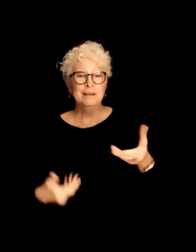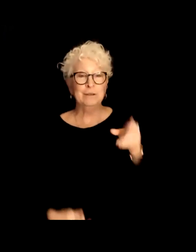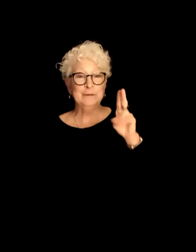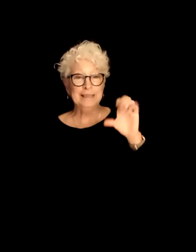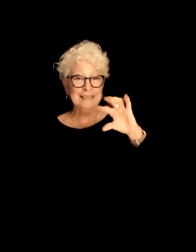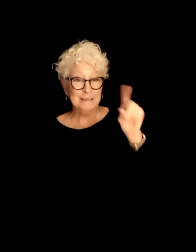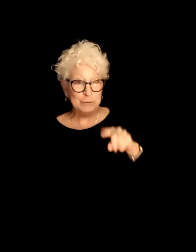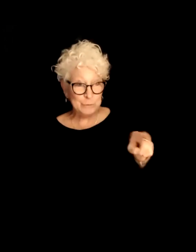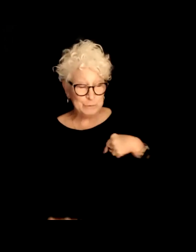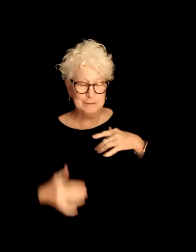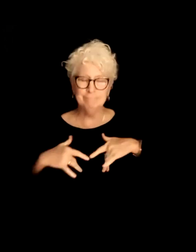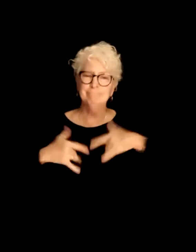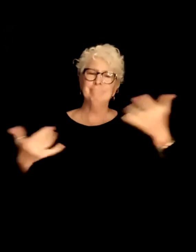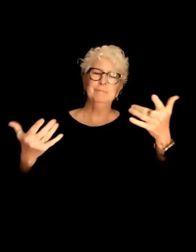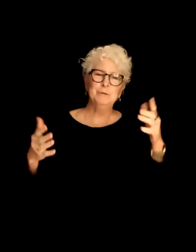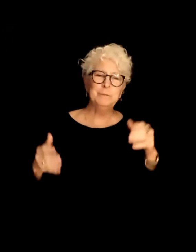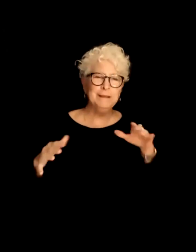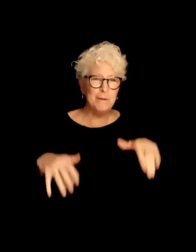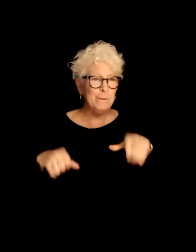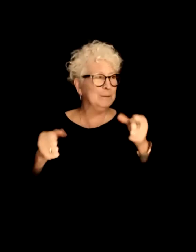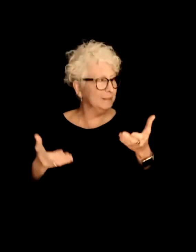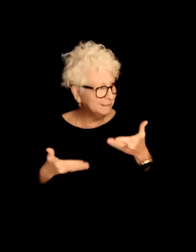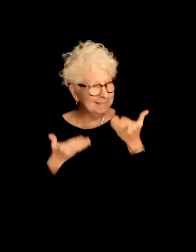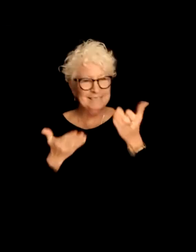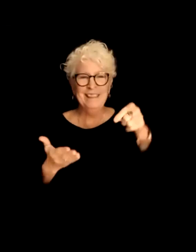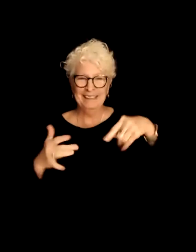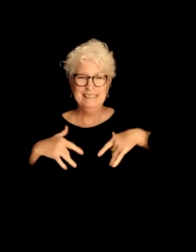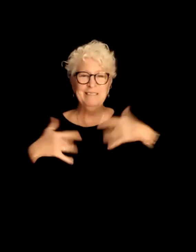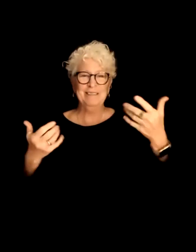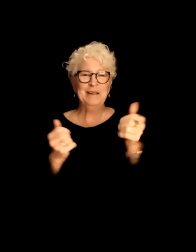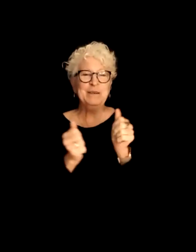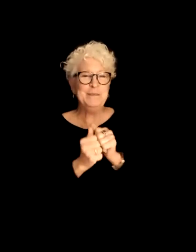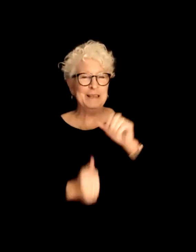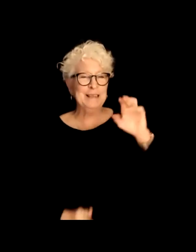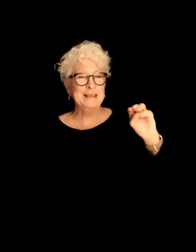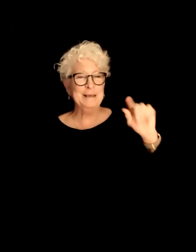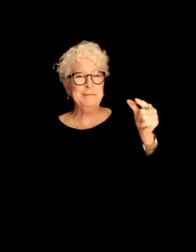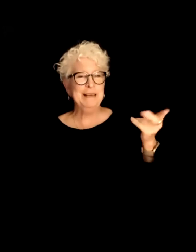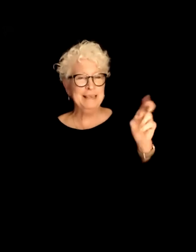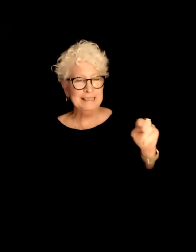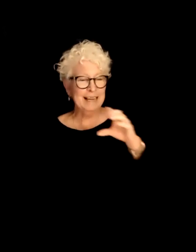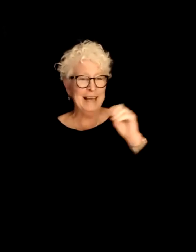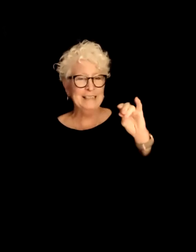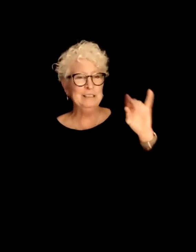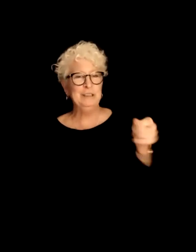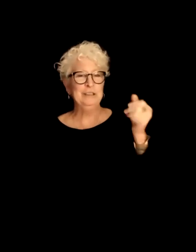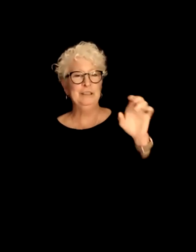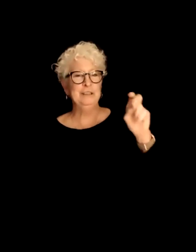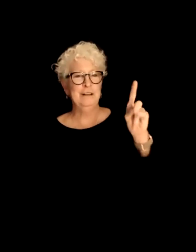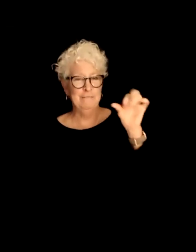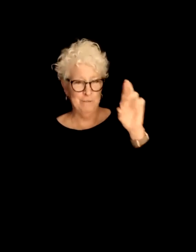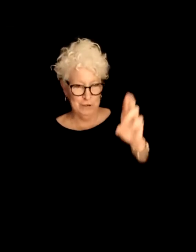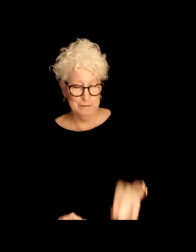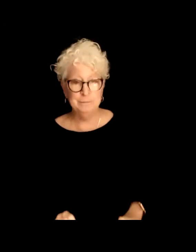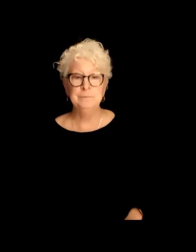be hosting this event with Megan and Jennifer. This event is a follow-up event coming after a screening